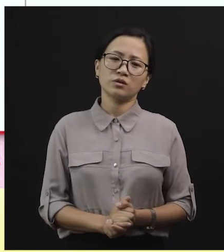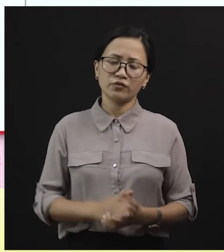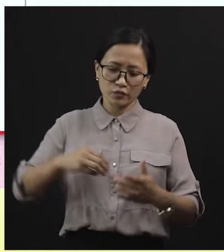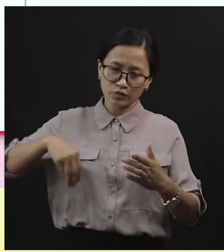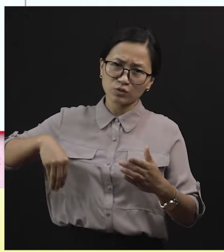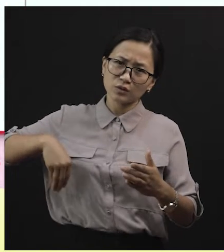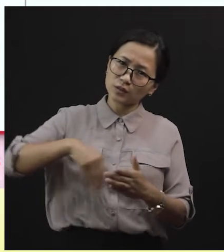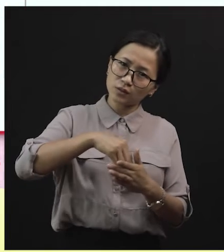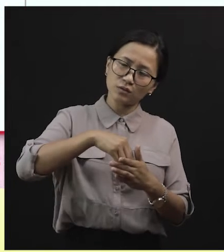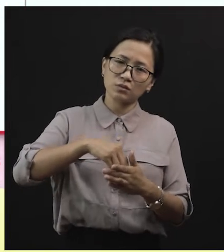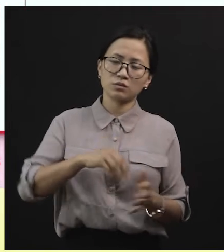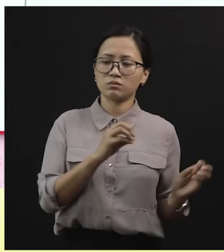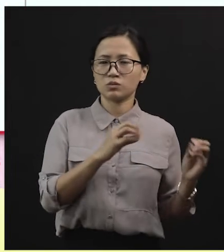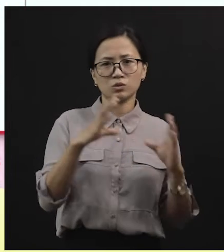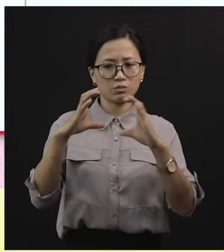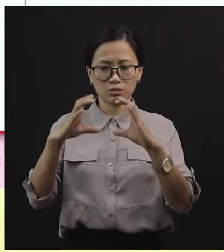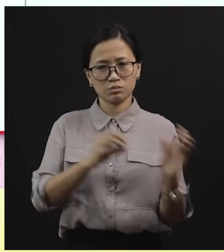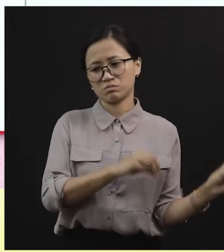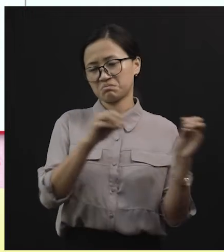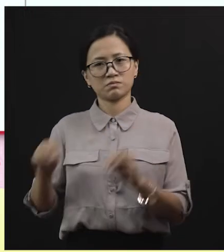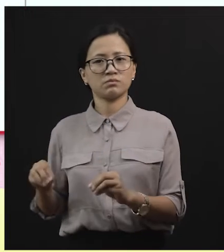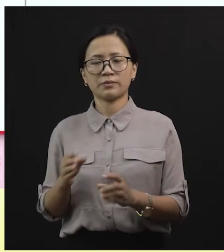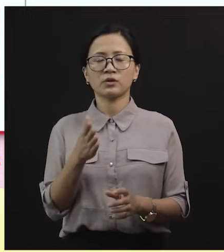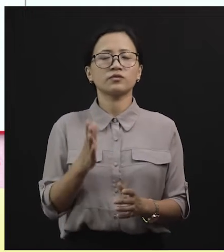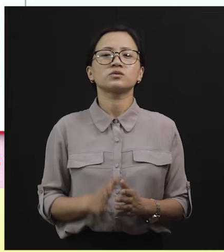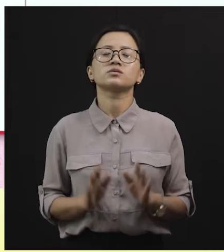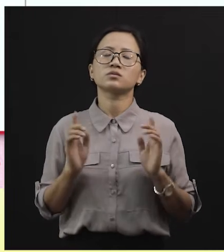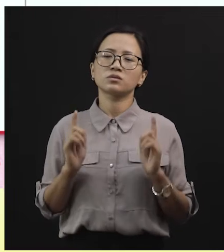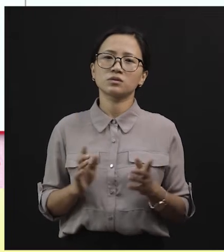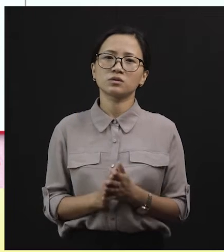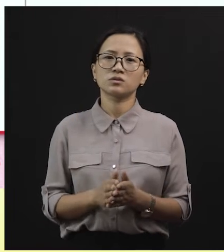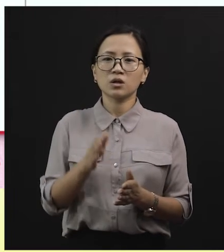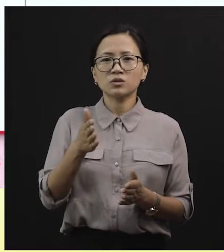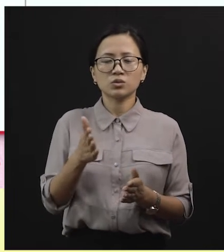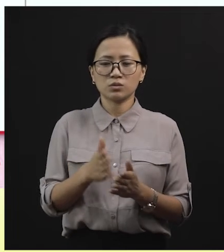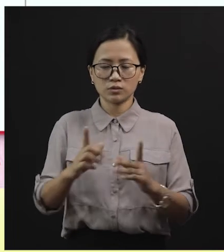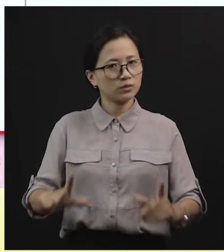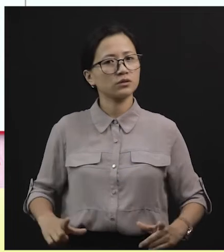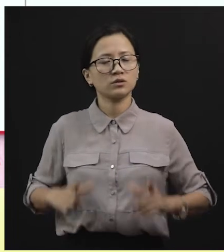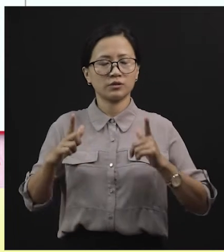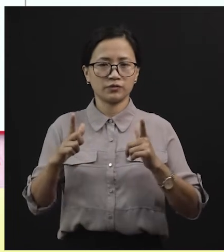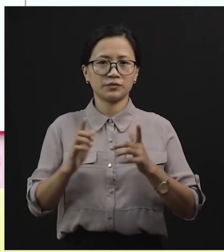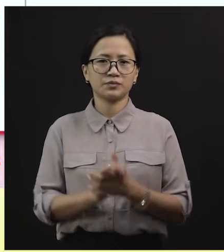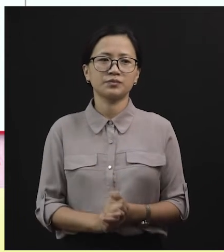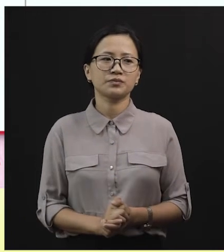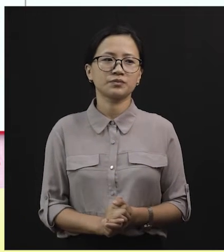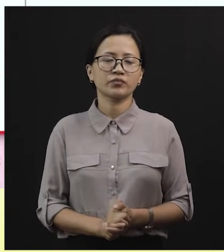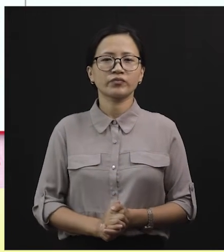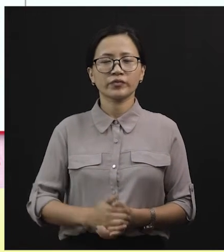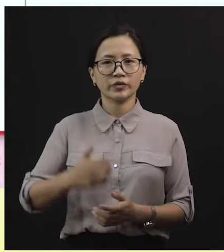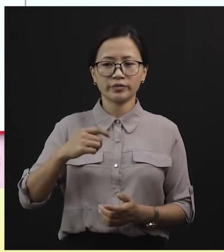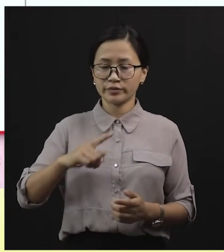itself, right? So it is non-living because it cannot move by itself. Now next is